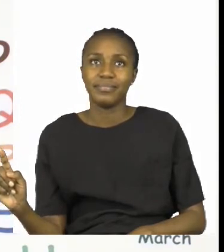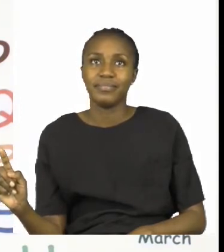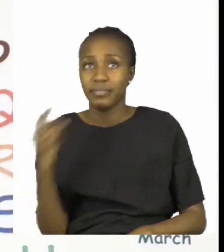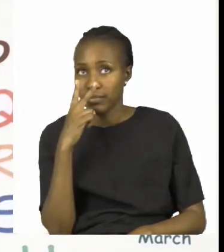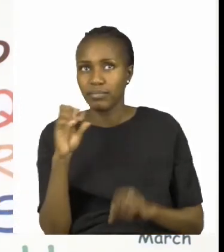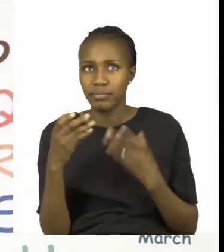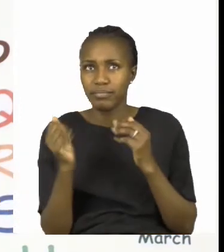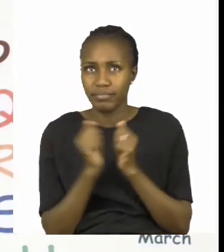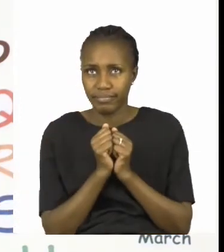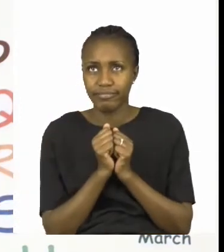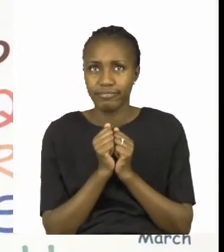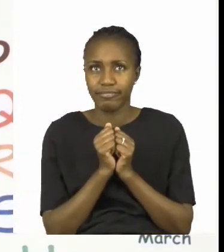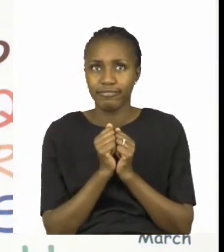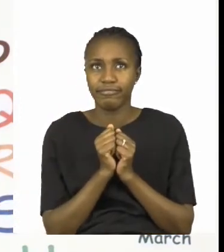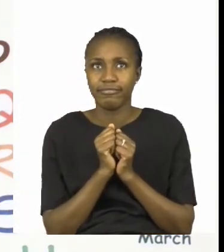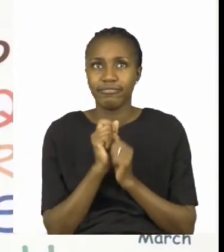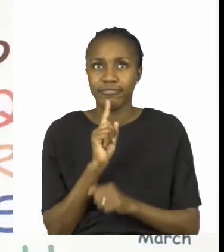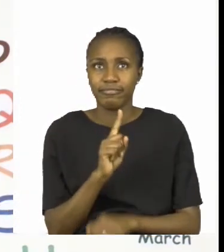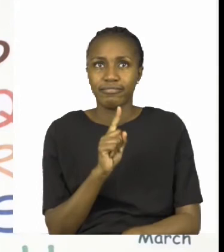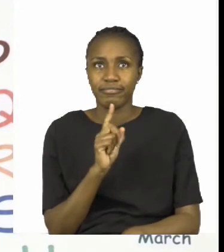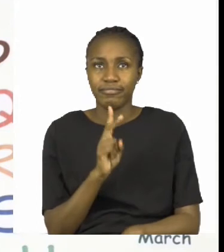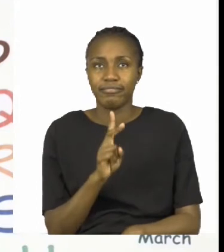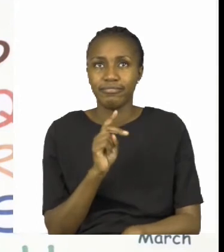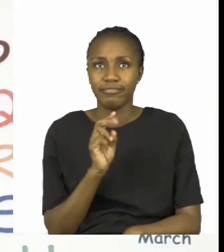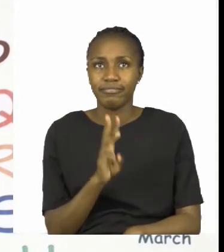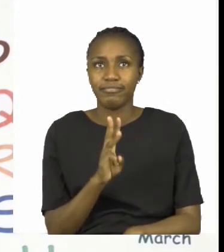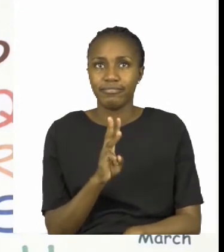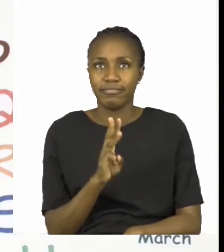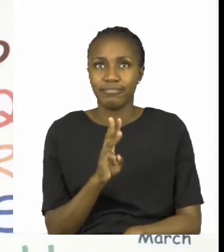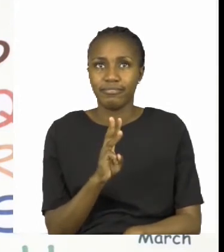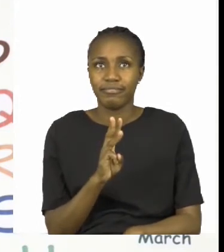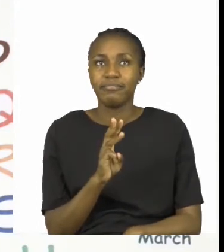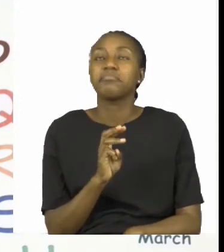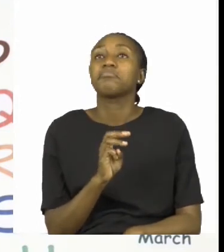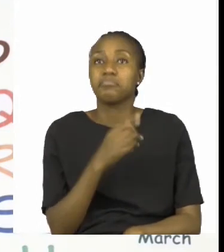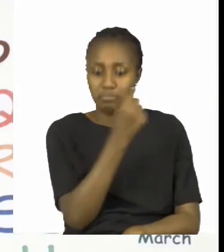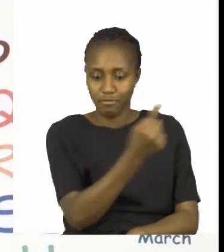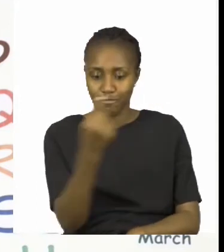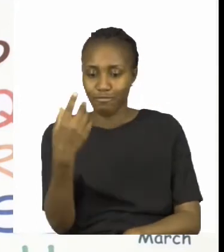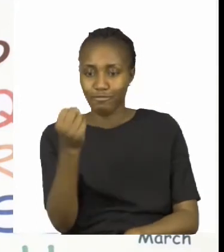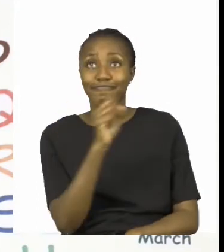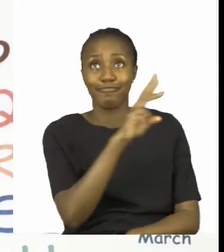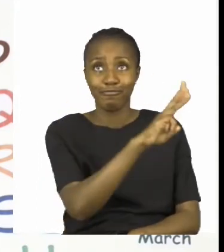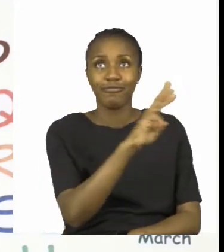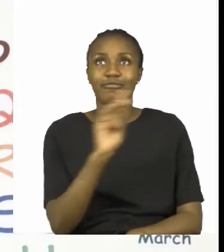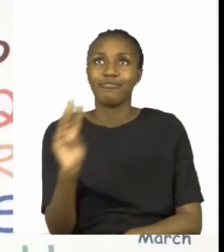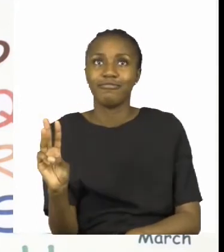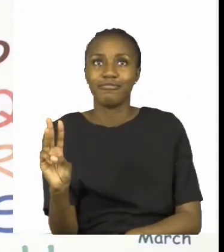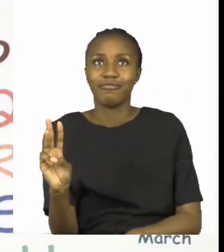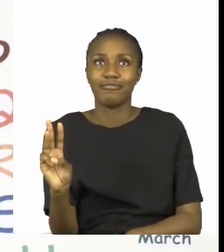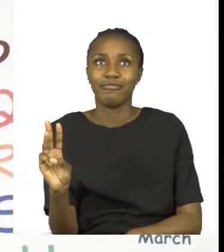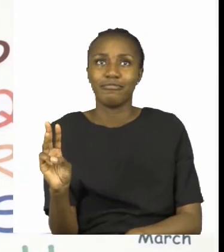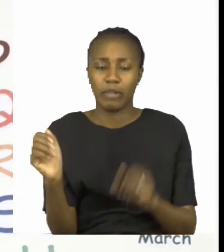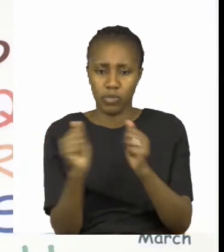count how many they have so far. 1, 2, 3. They each have 3. Let's count them